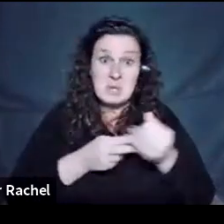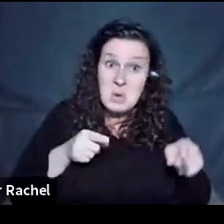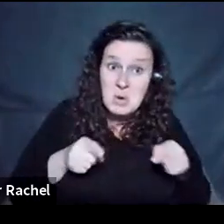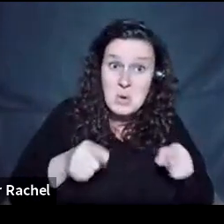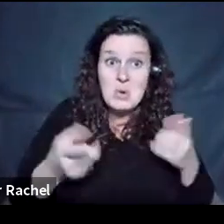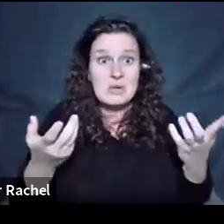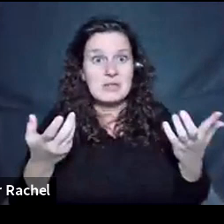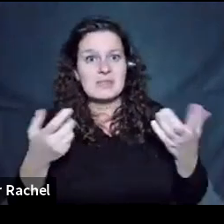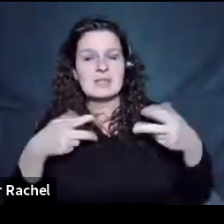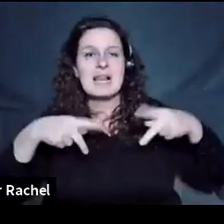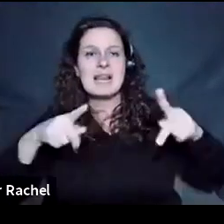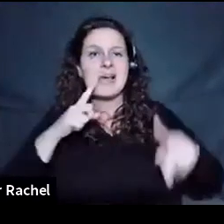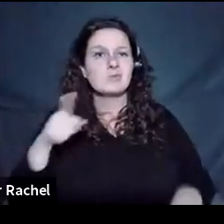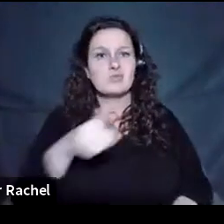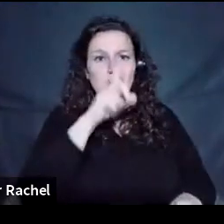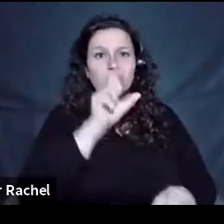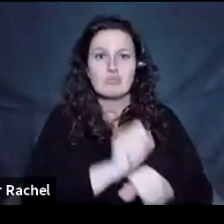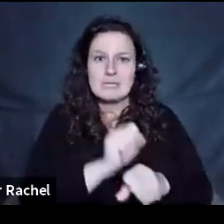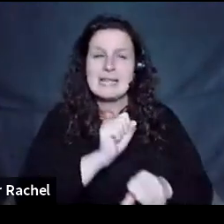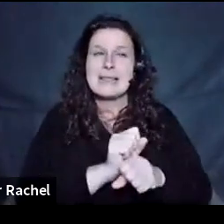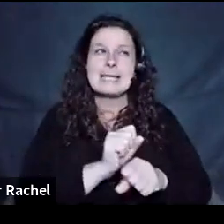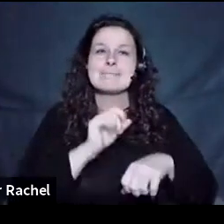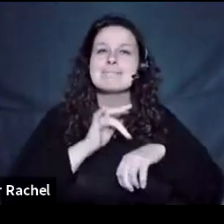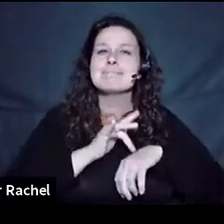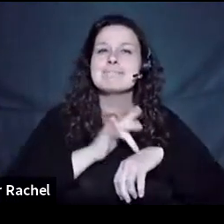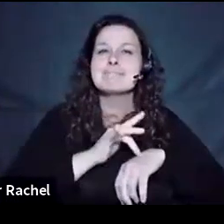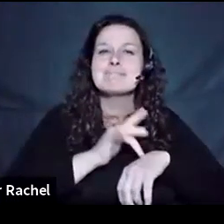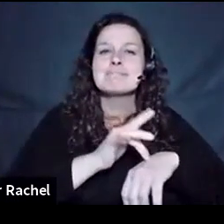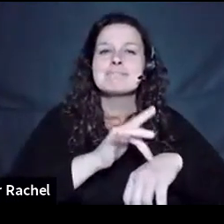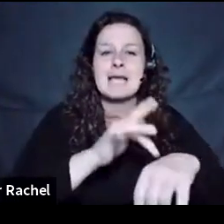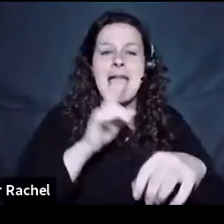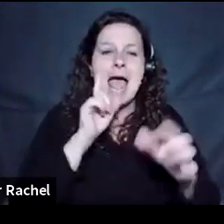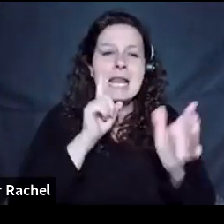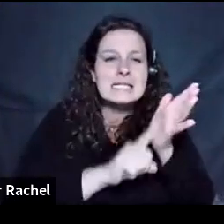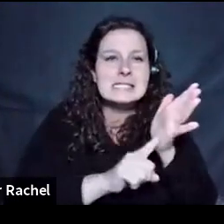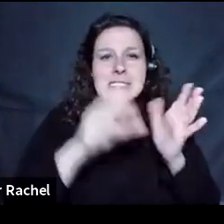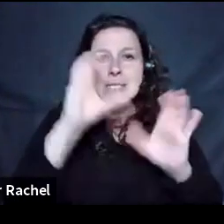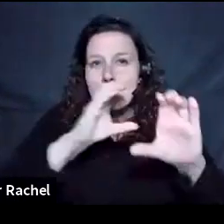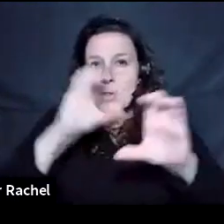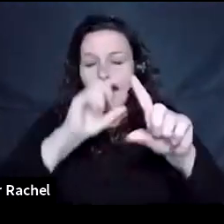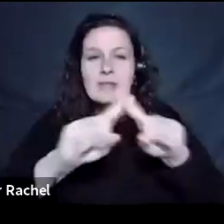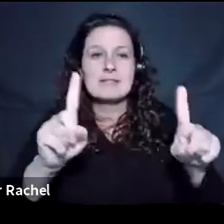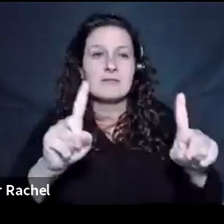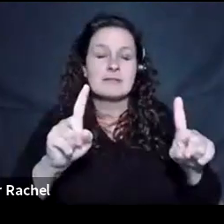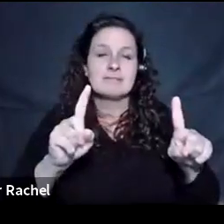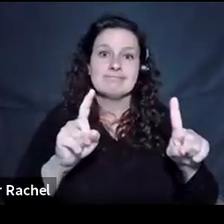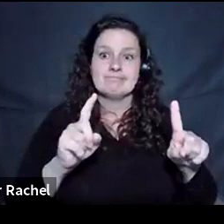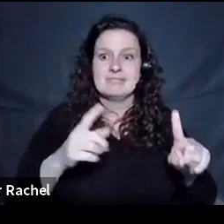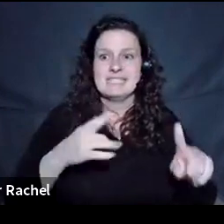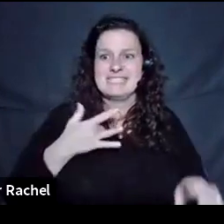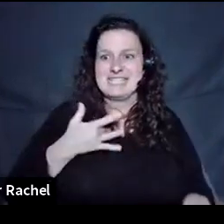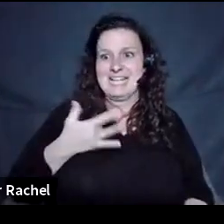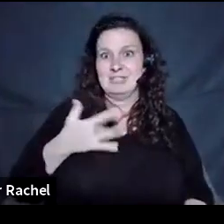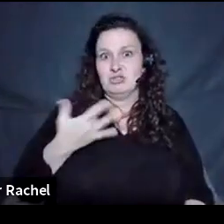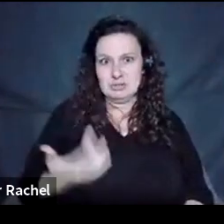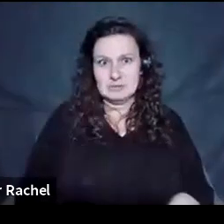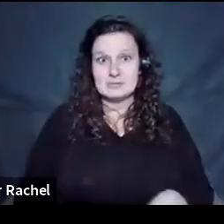you to really skirt and explore the different variations in sensation.